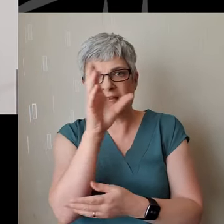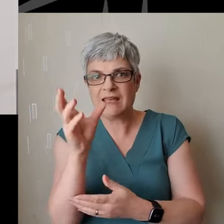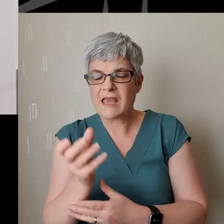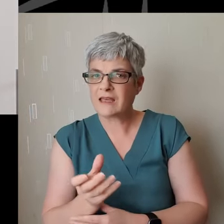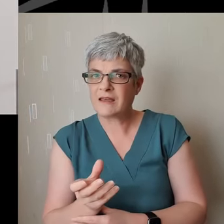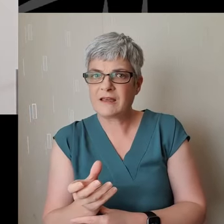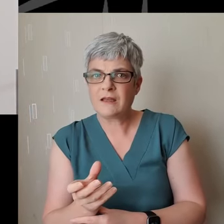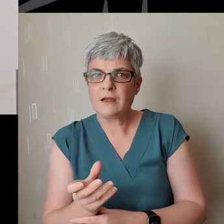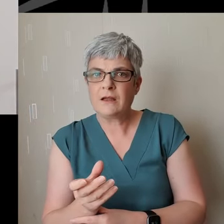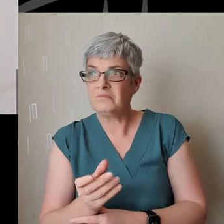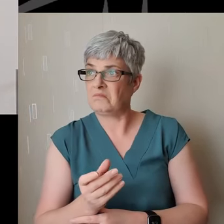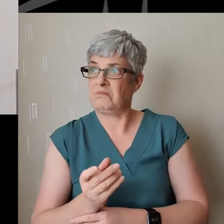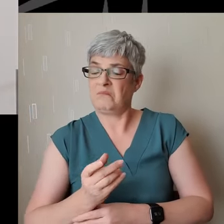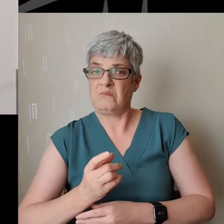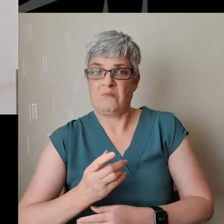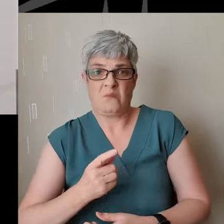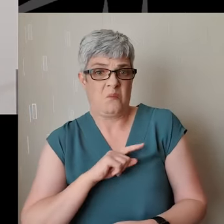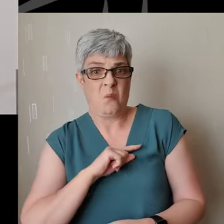What's not to like?